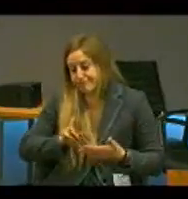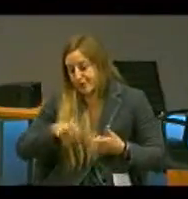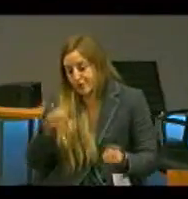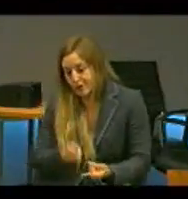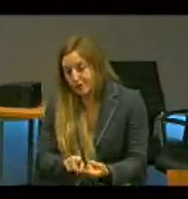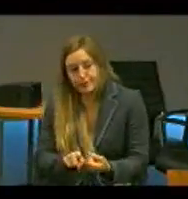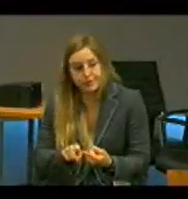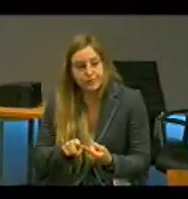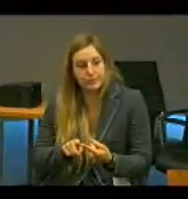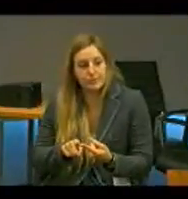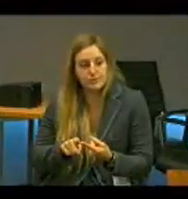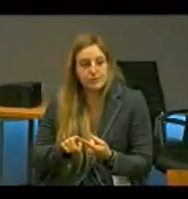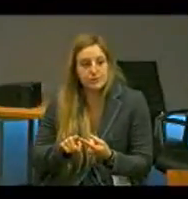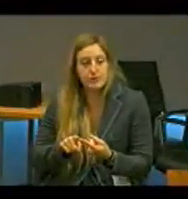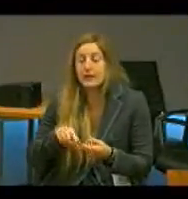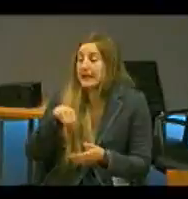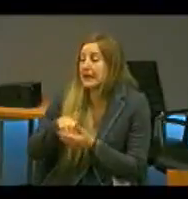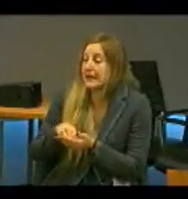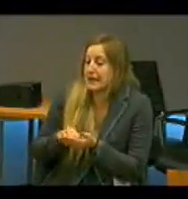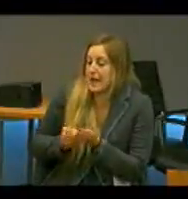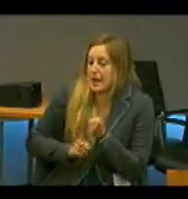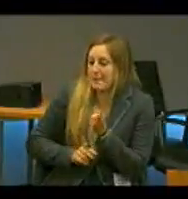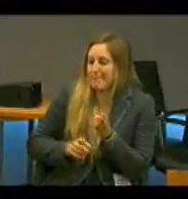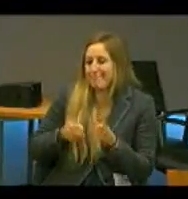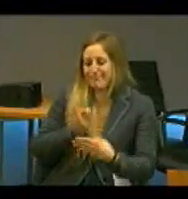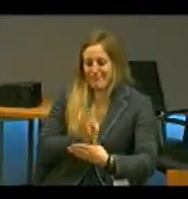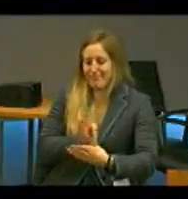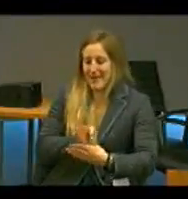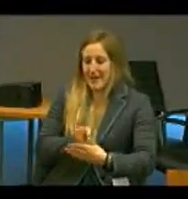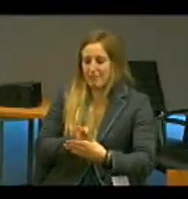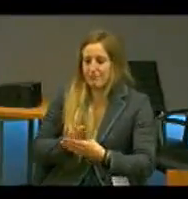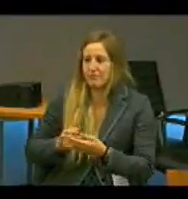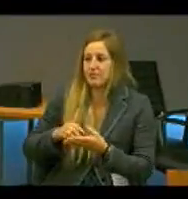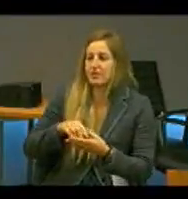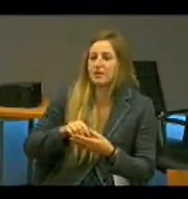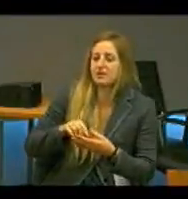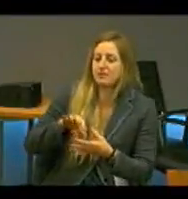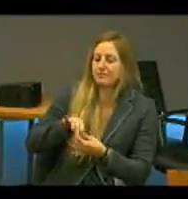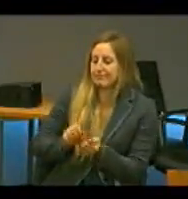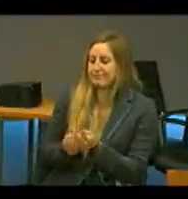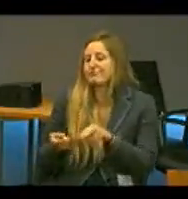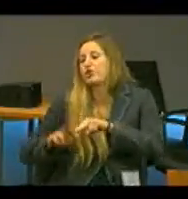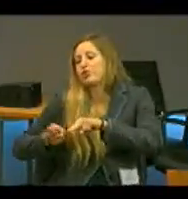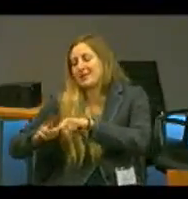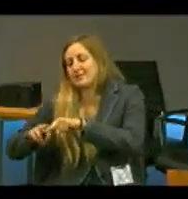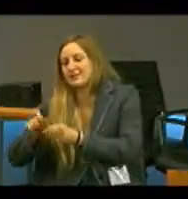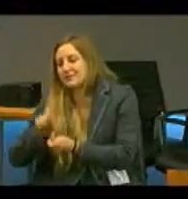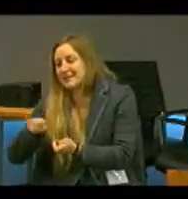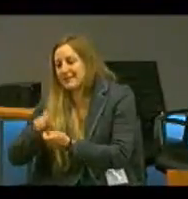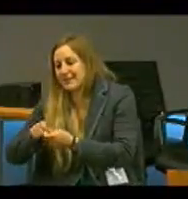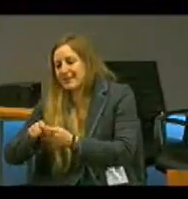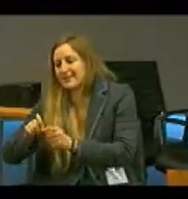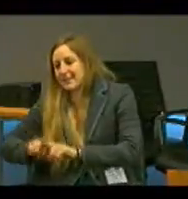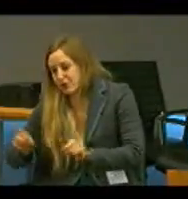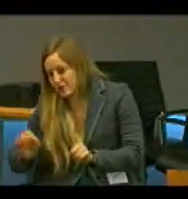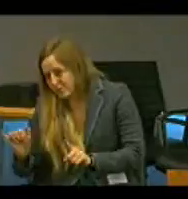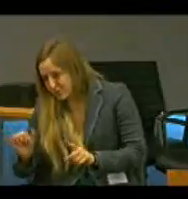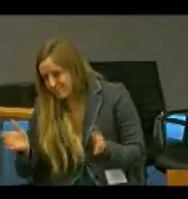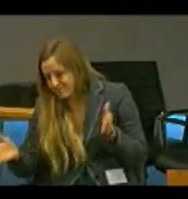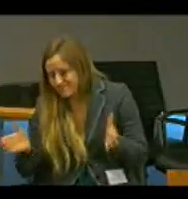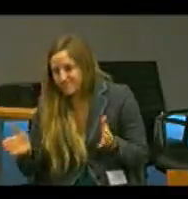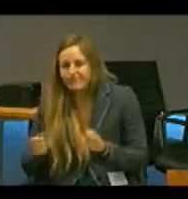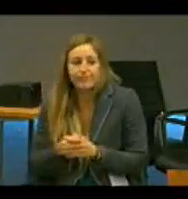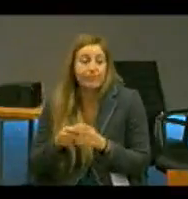in meeting the requirements tends to increase relative differences in failing to meet the requirements. And in fact,